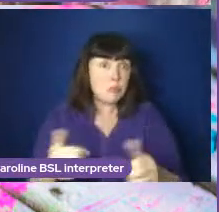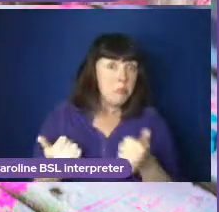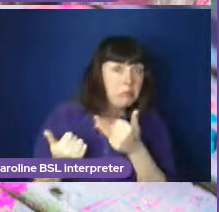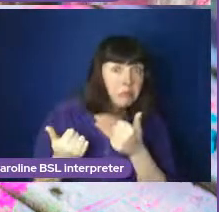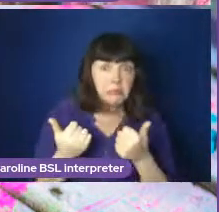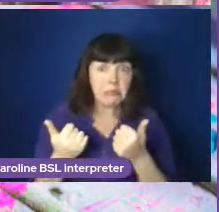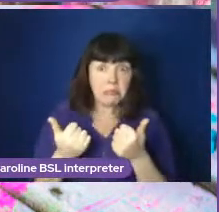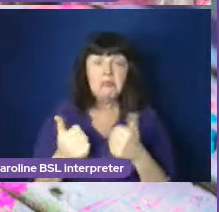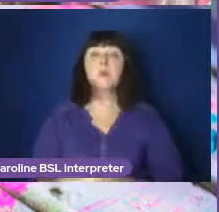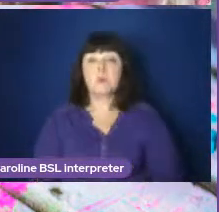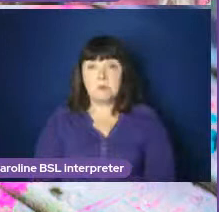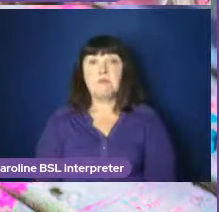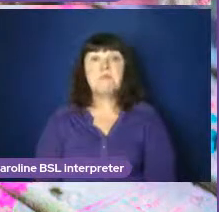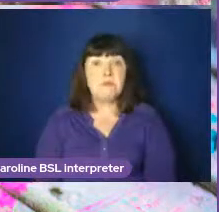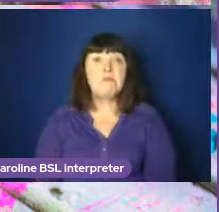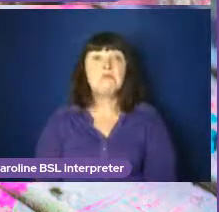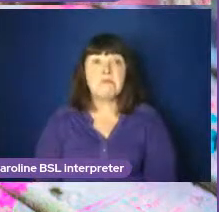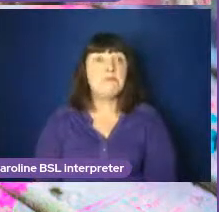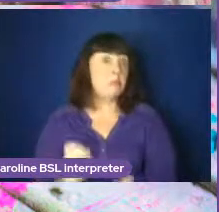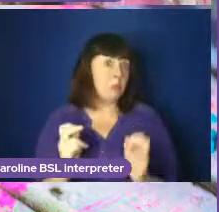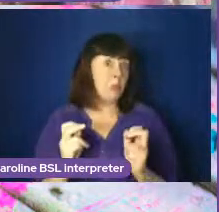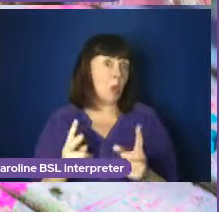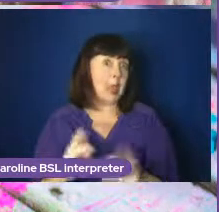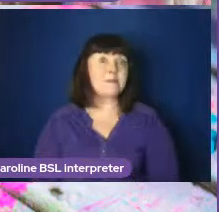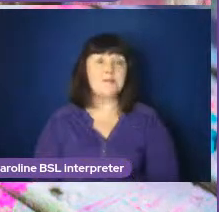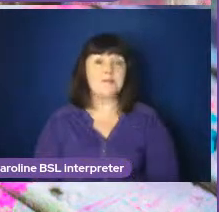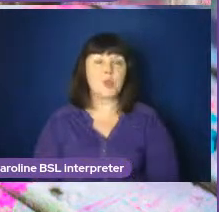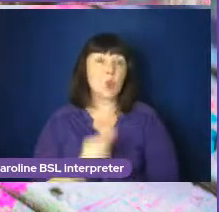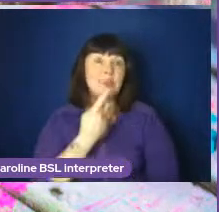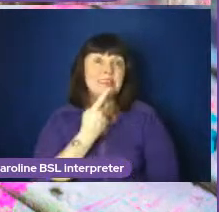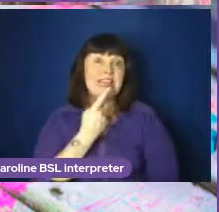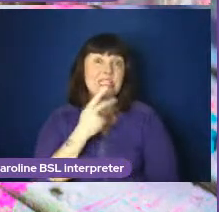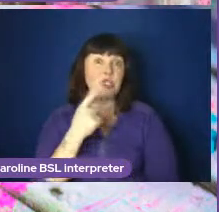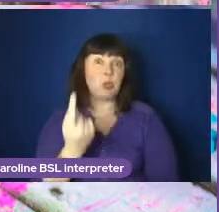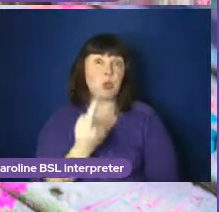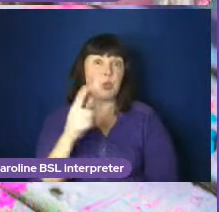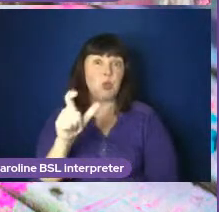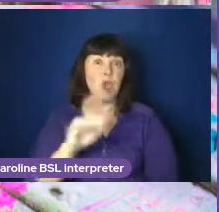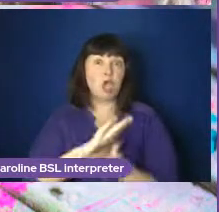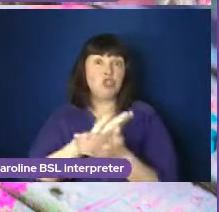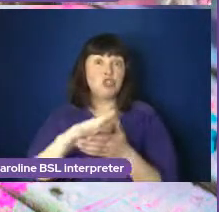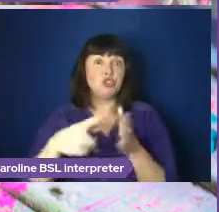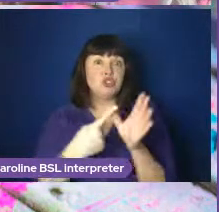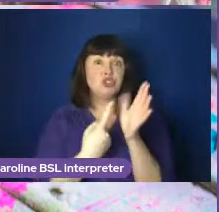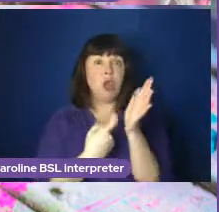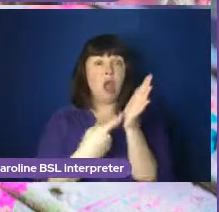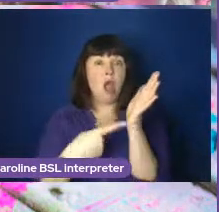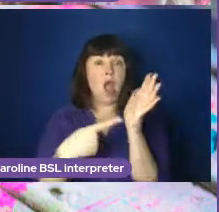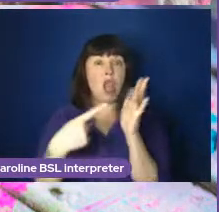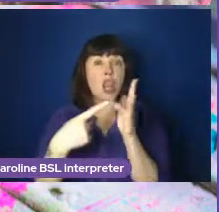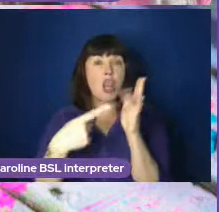Yeah, should be okay. Good. Right, Charlotte, you're up next. Are you ready?